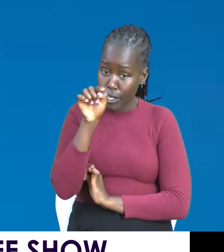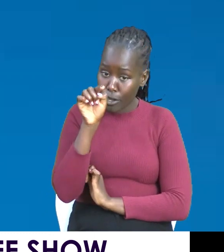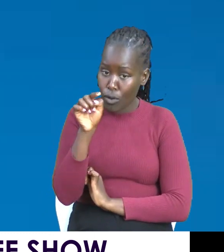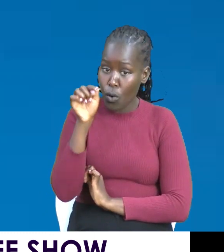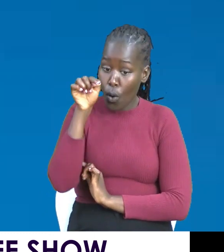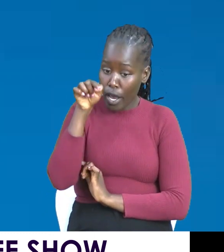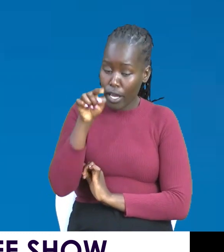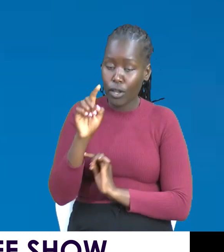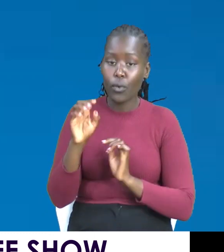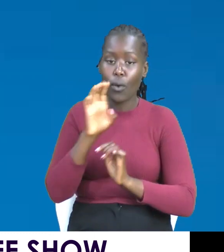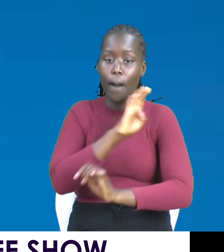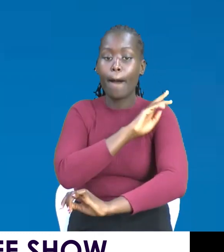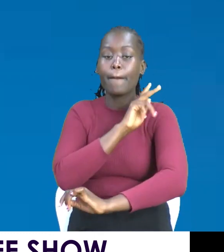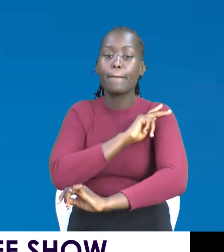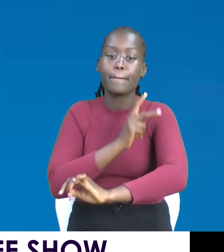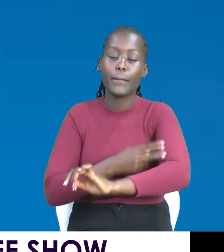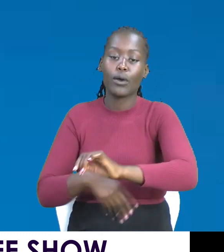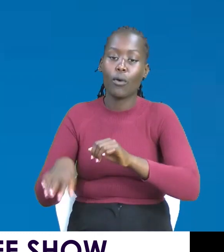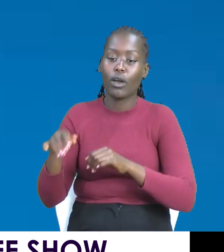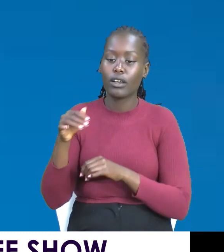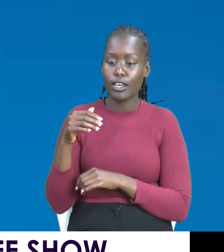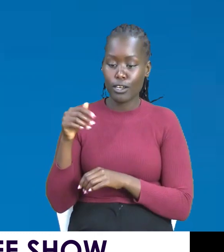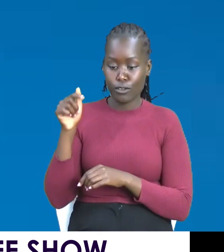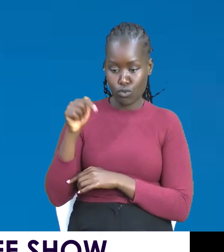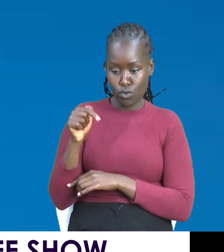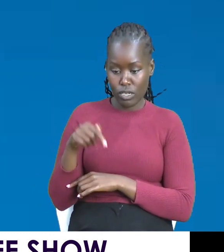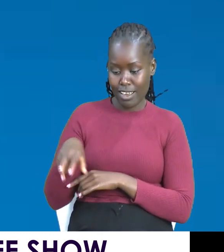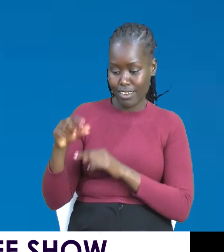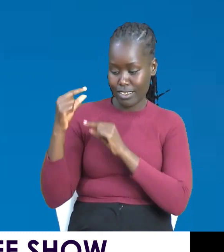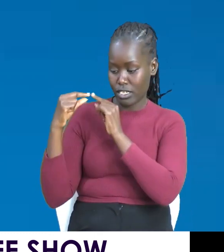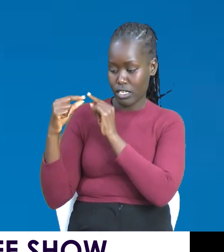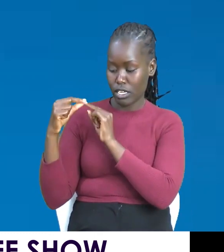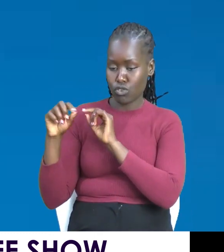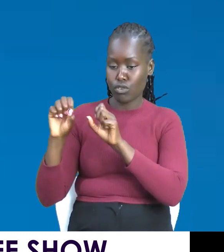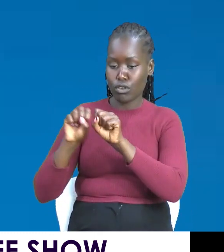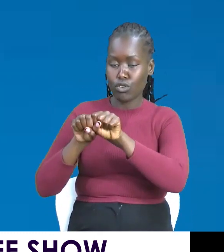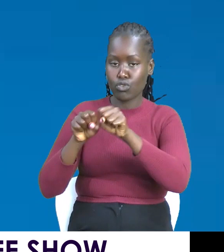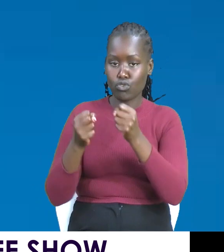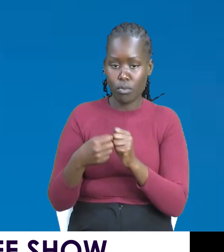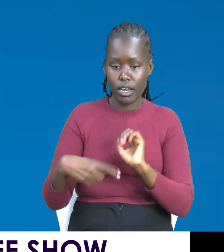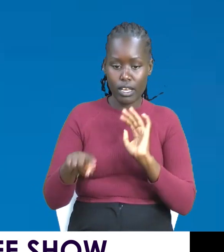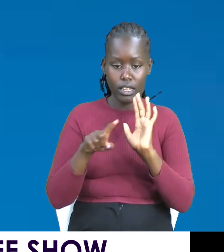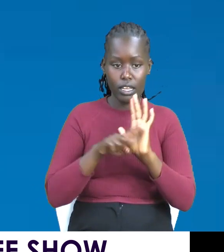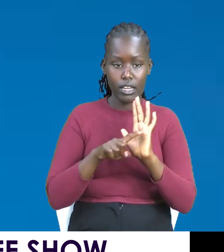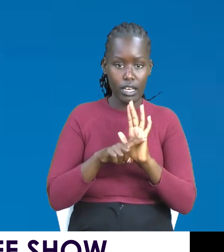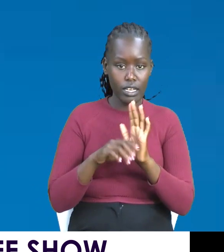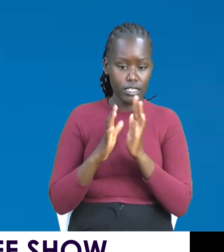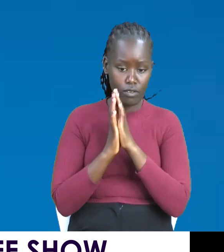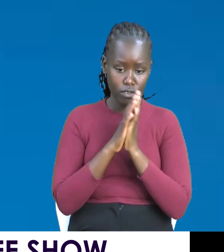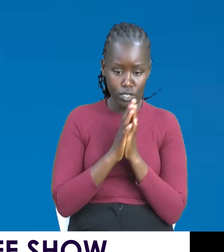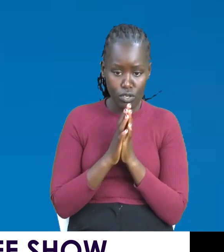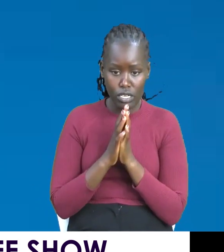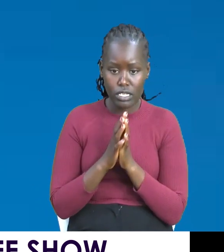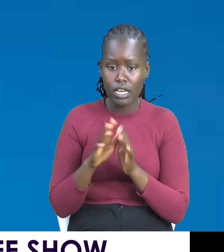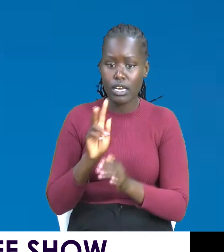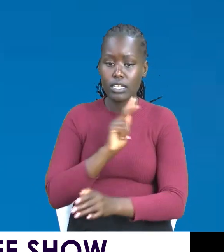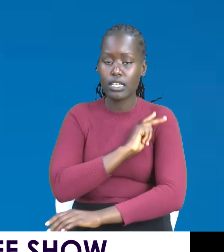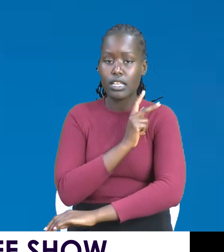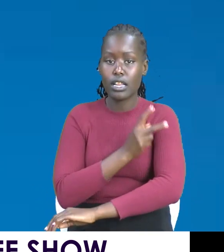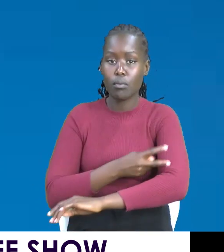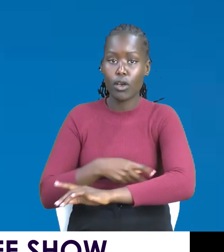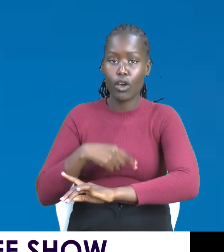your power today, in your generation, to break the negative cycle. Because it is in the power of